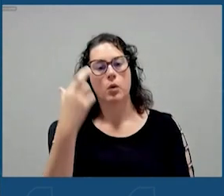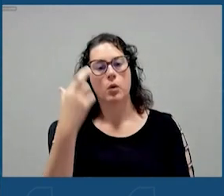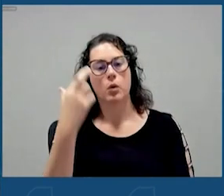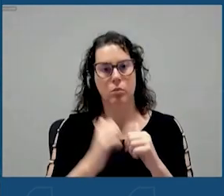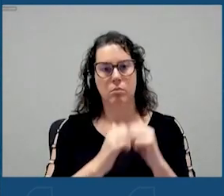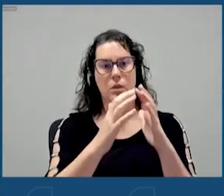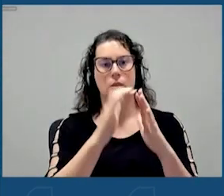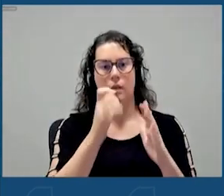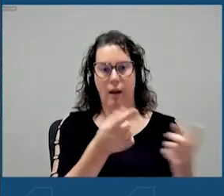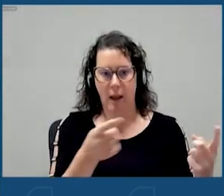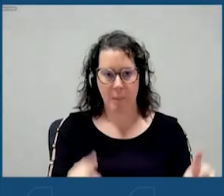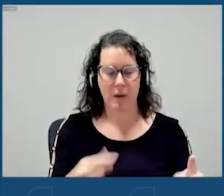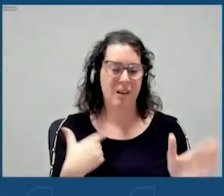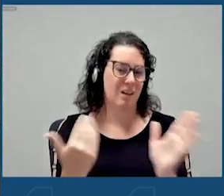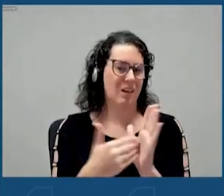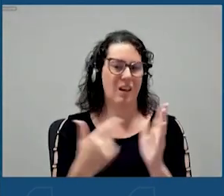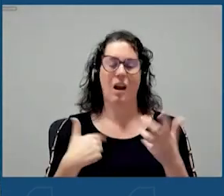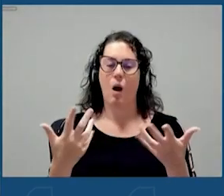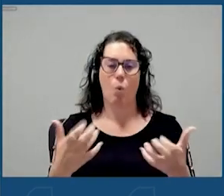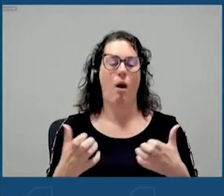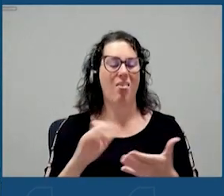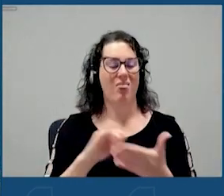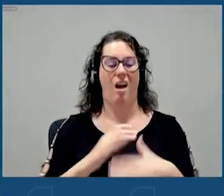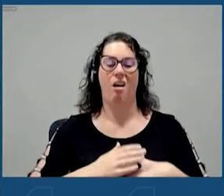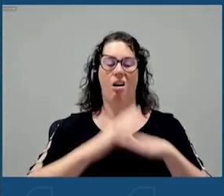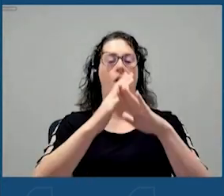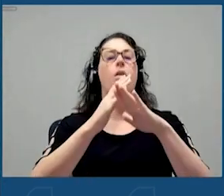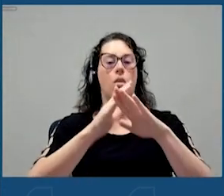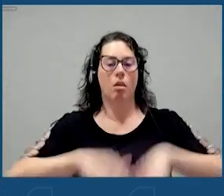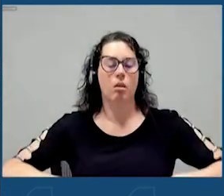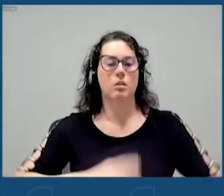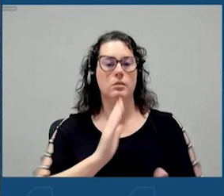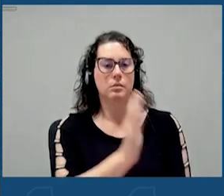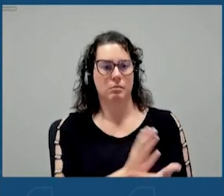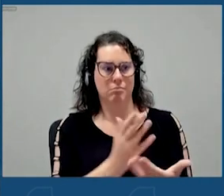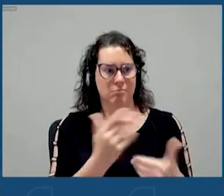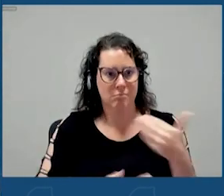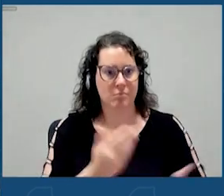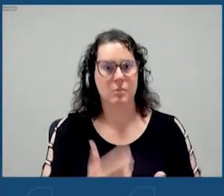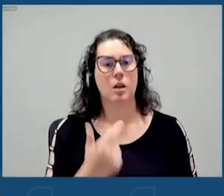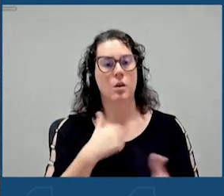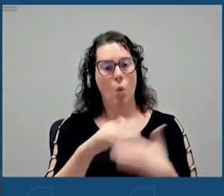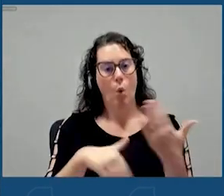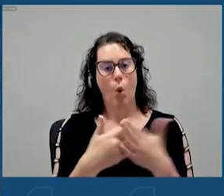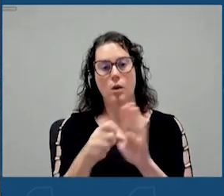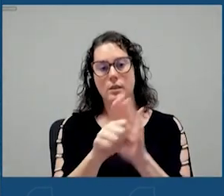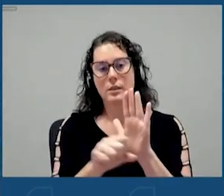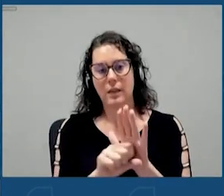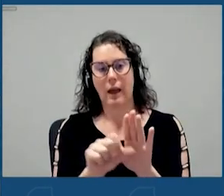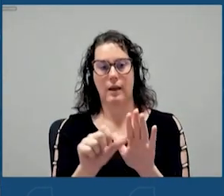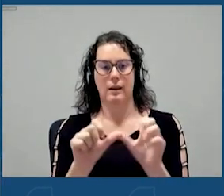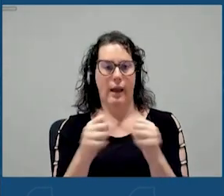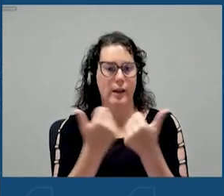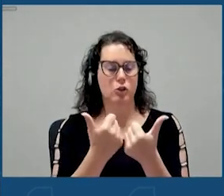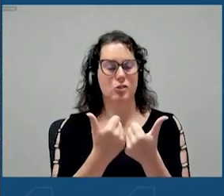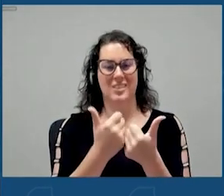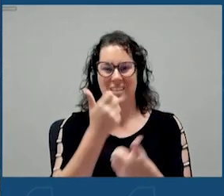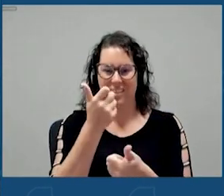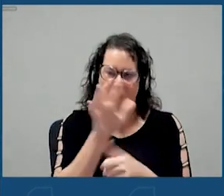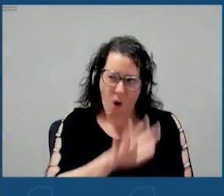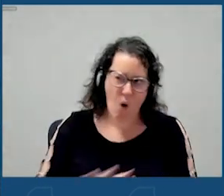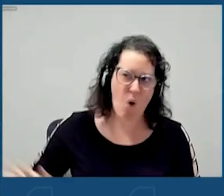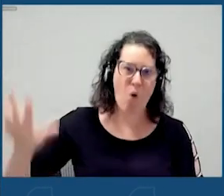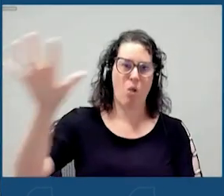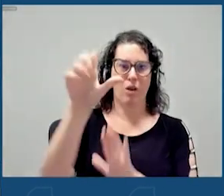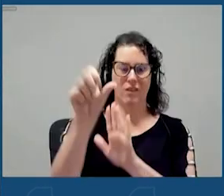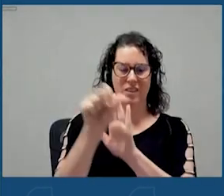And again, I want to break through those obstacles. And I'm calling on all state agencies across every corner of the state. If I see a little